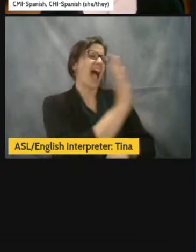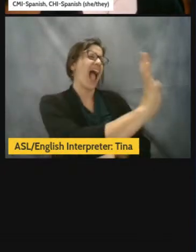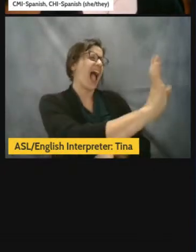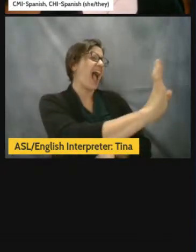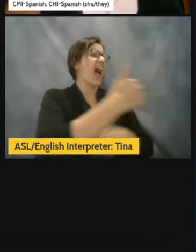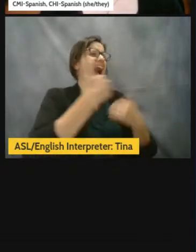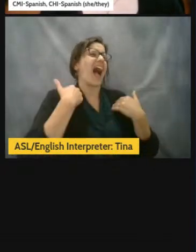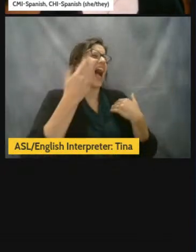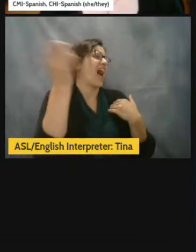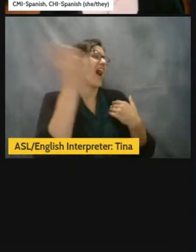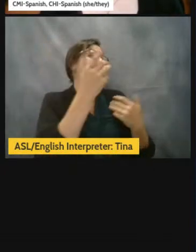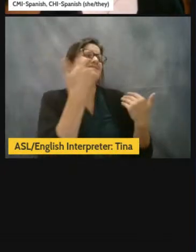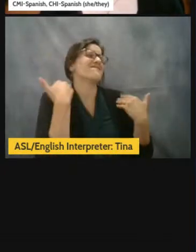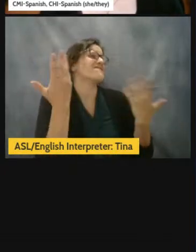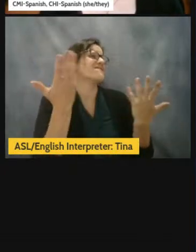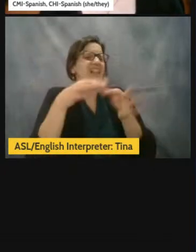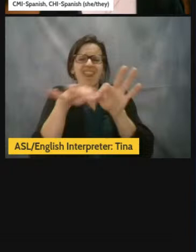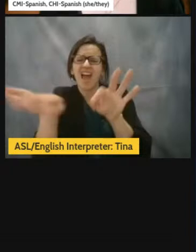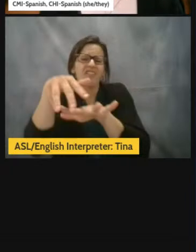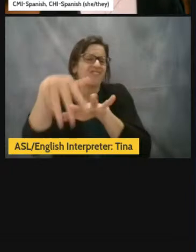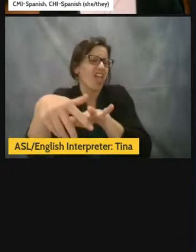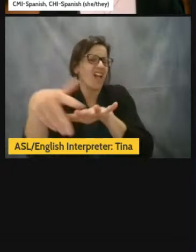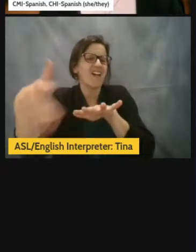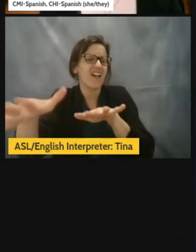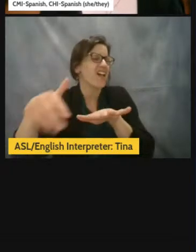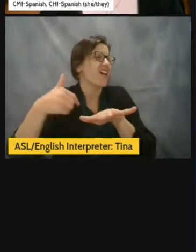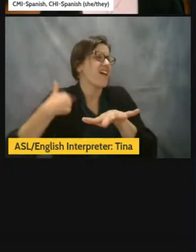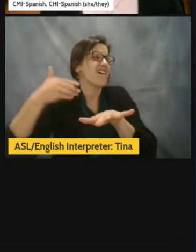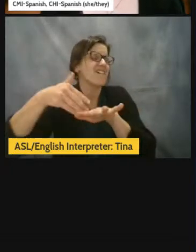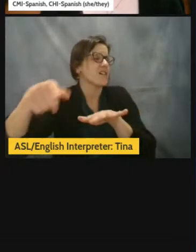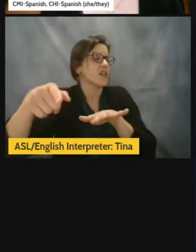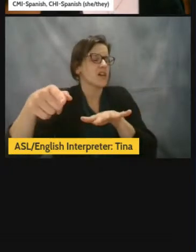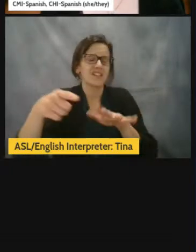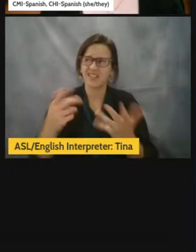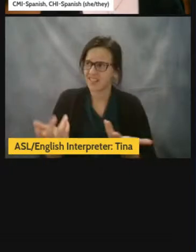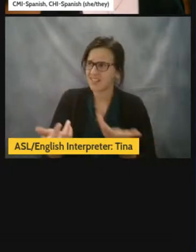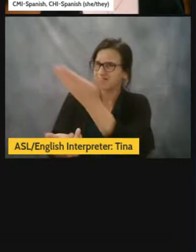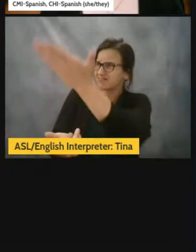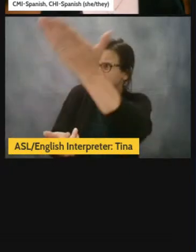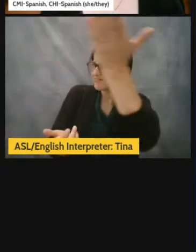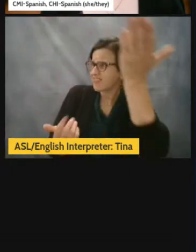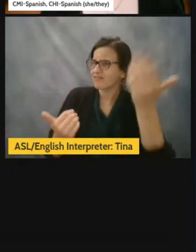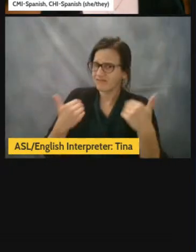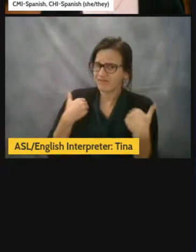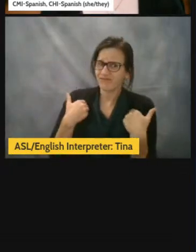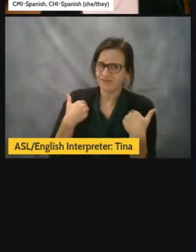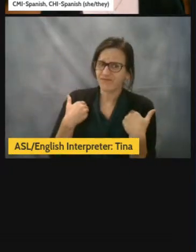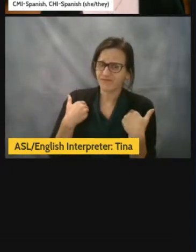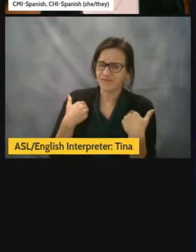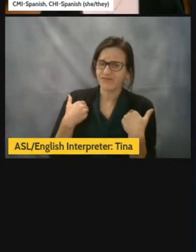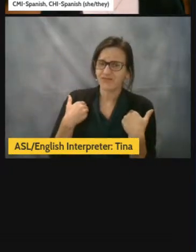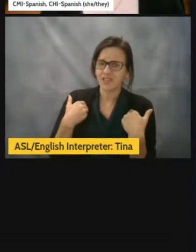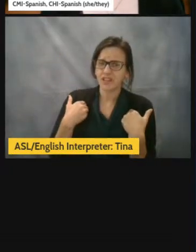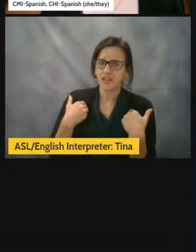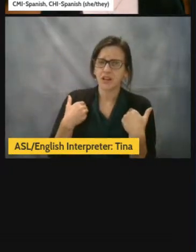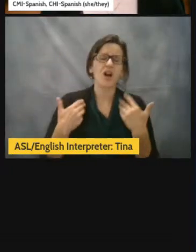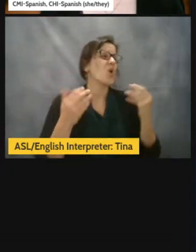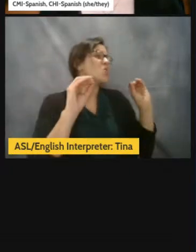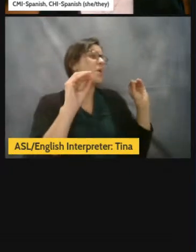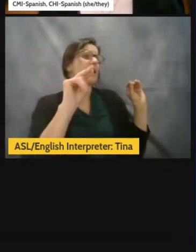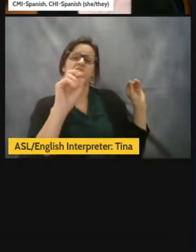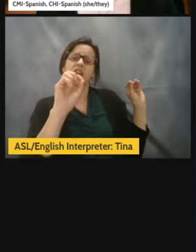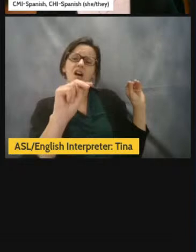there. And I've even heard from people, well, there aren't any non-binary people who speak my language. There